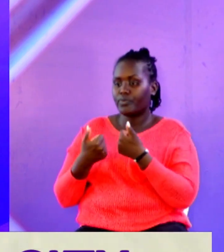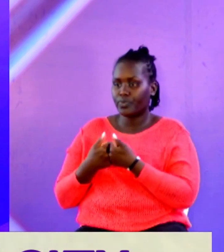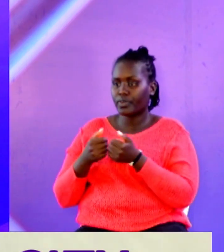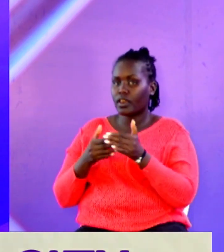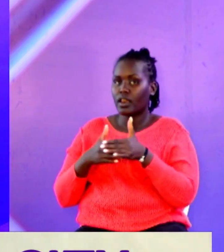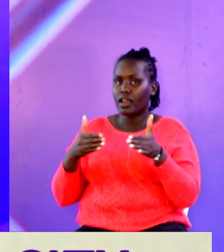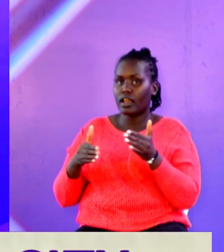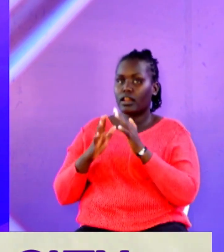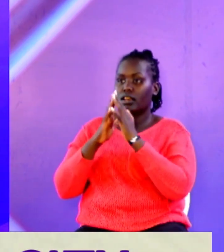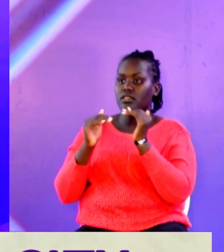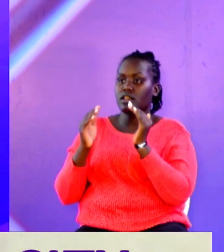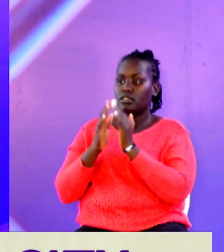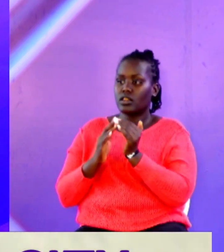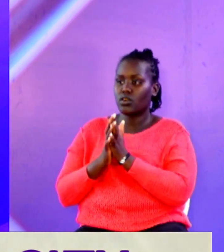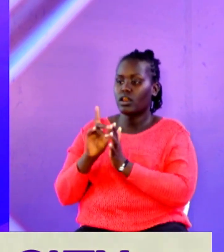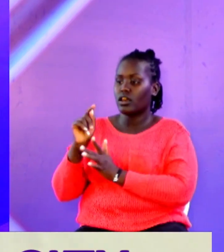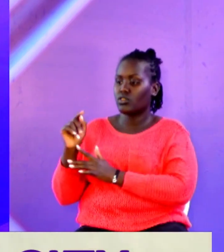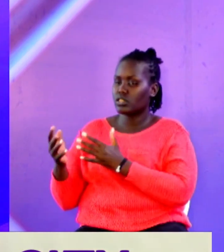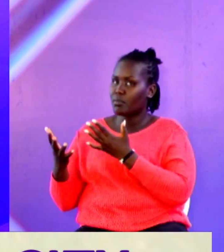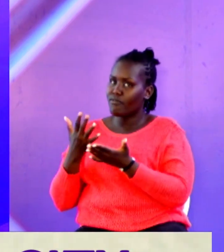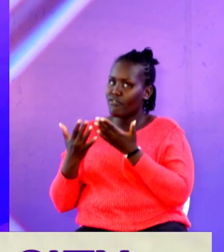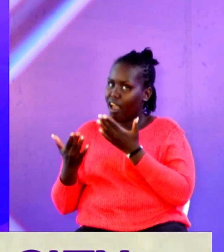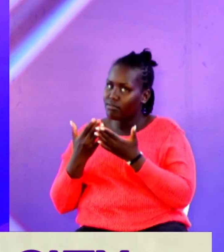and Tottenham? Was it a fair game?